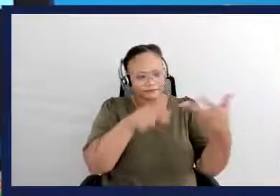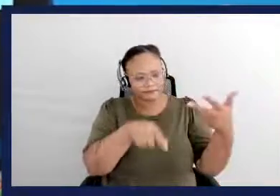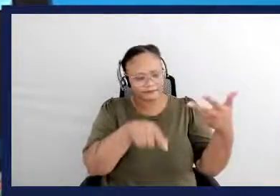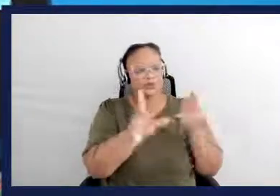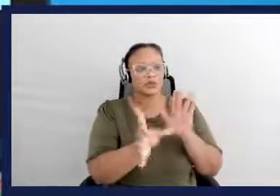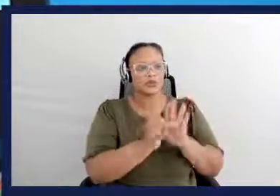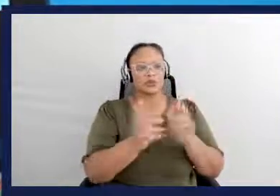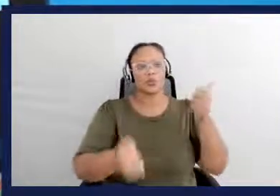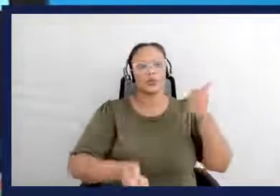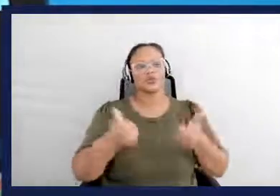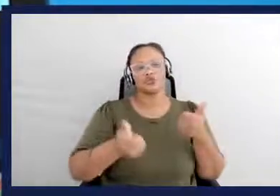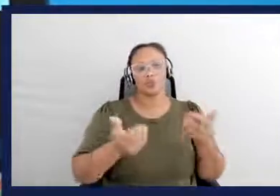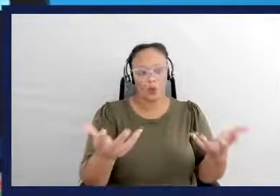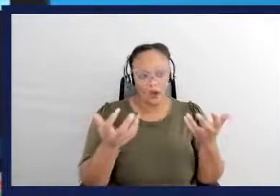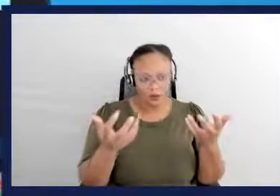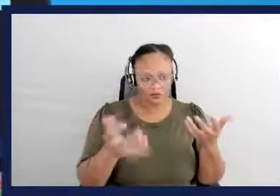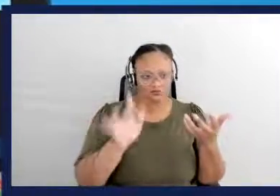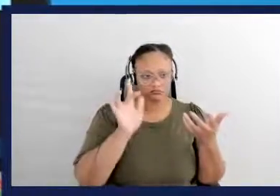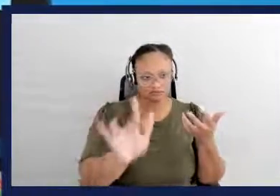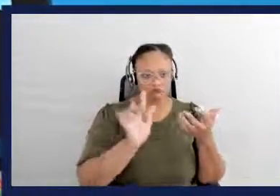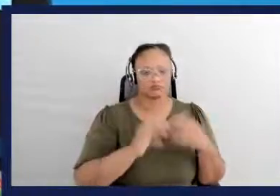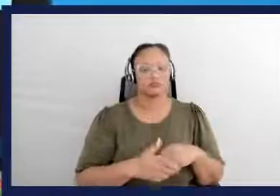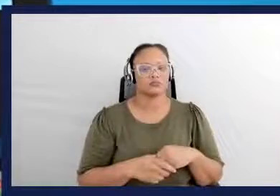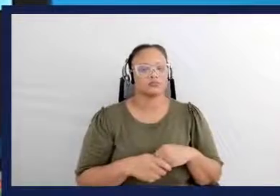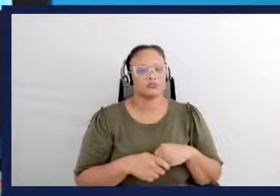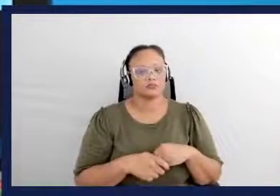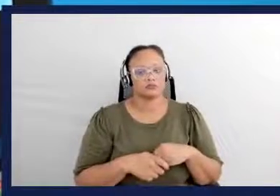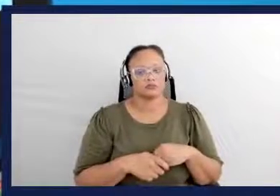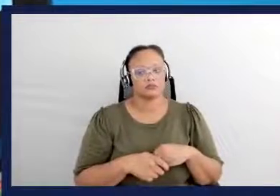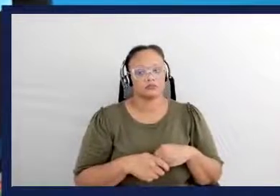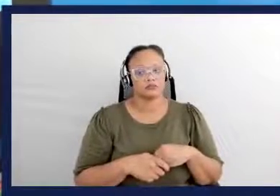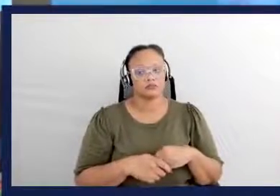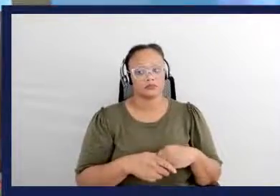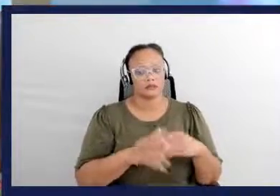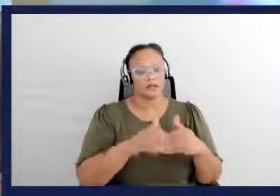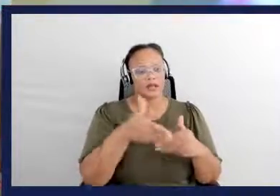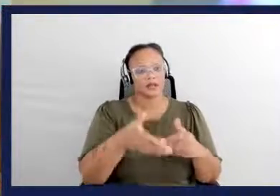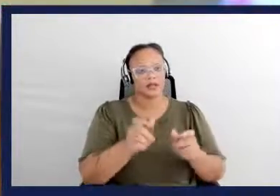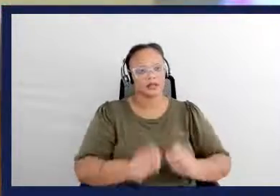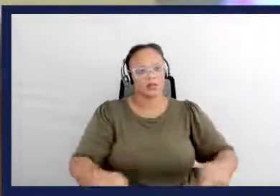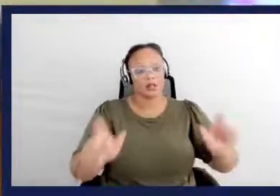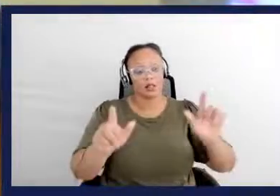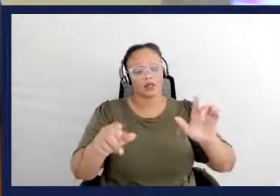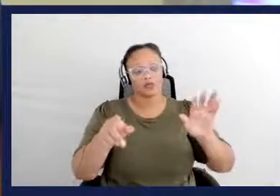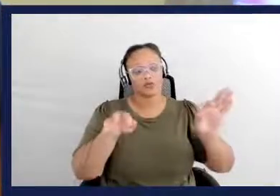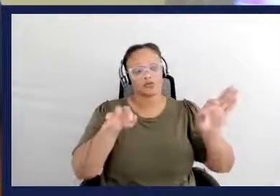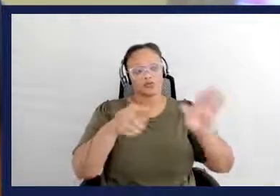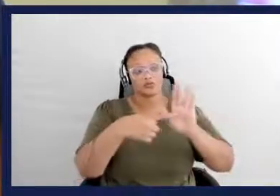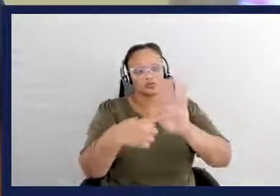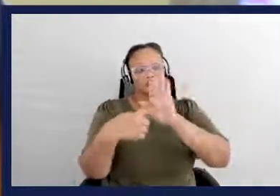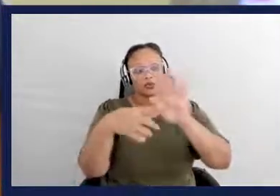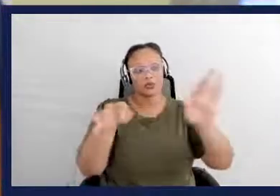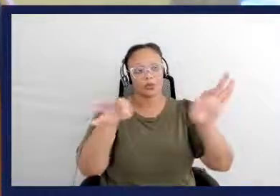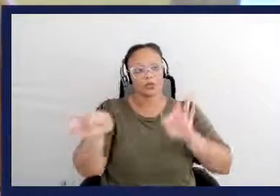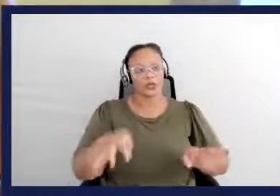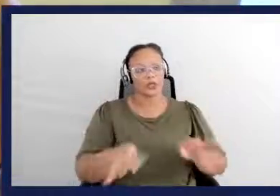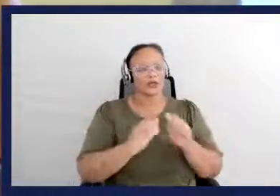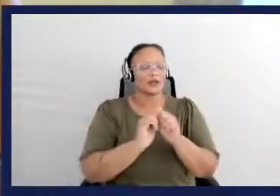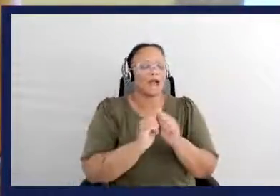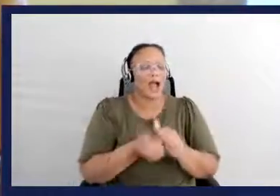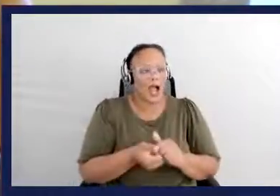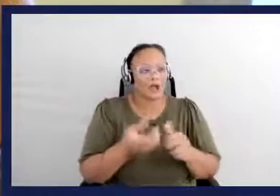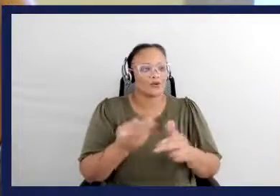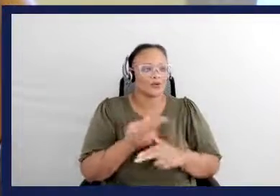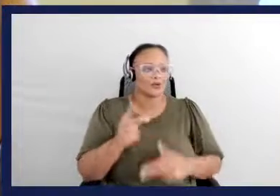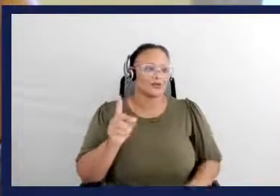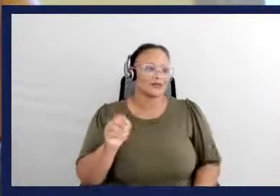So here's some instructions on the screen that'll guide the voter on how to use the device. So it allows them